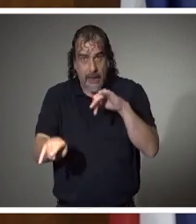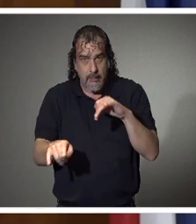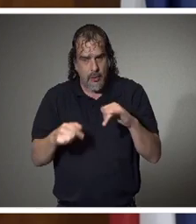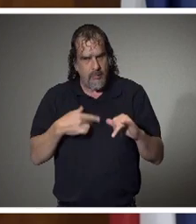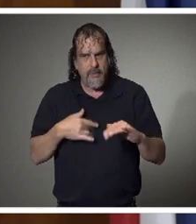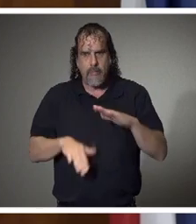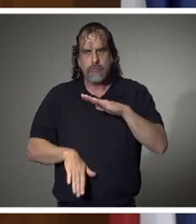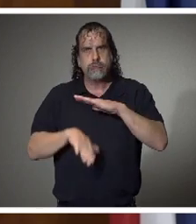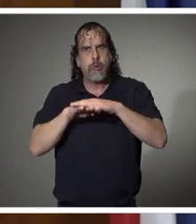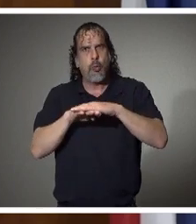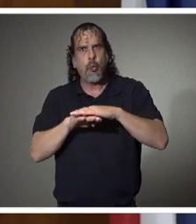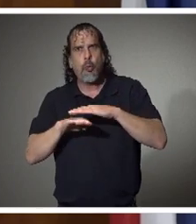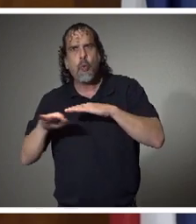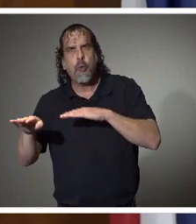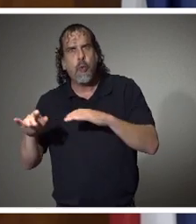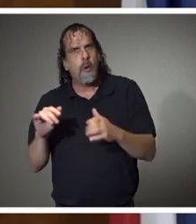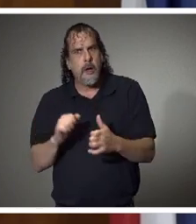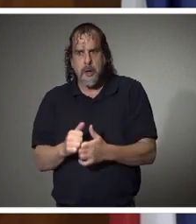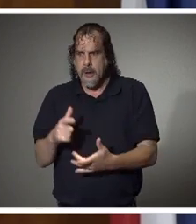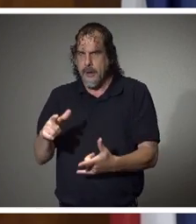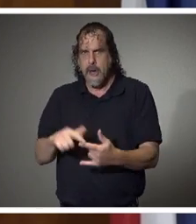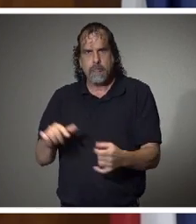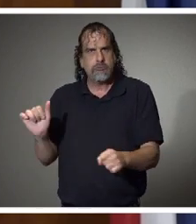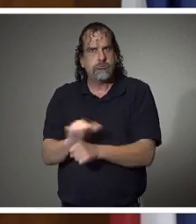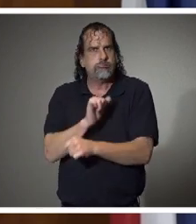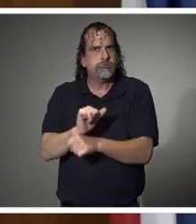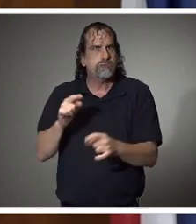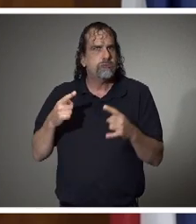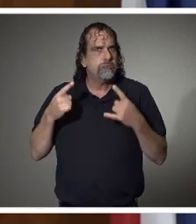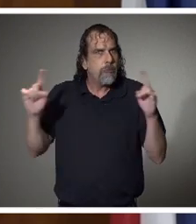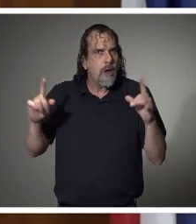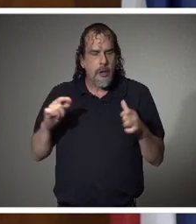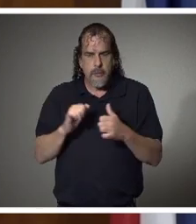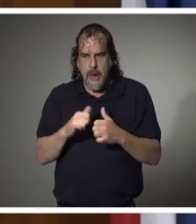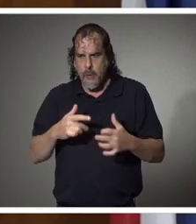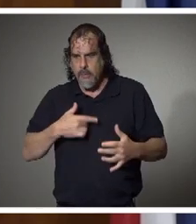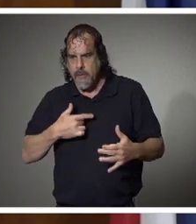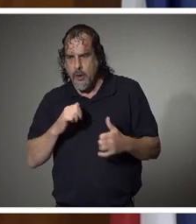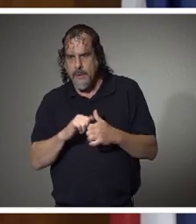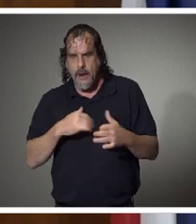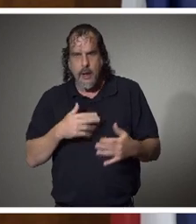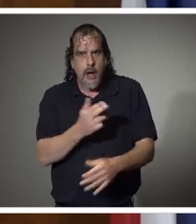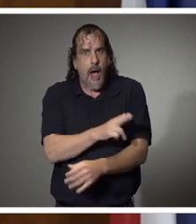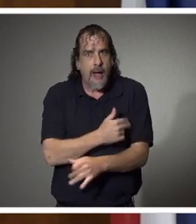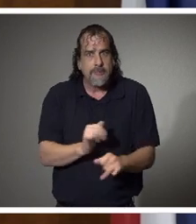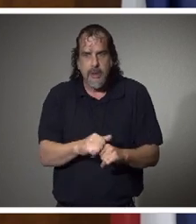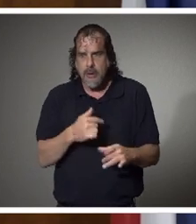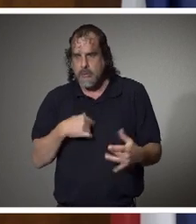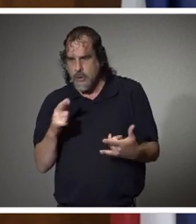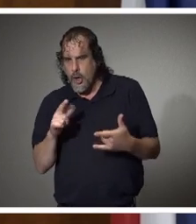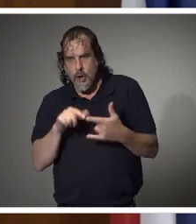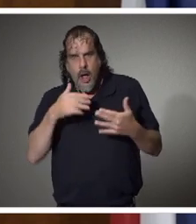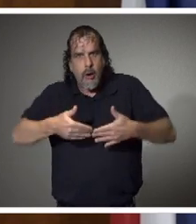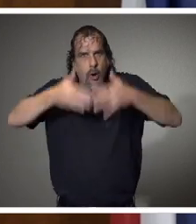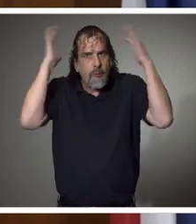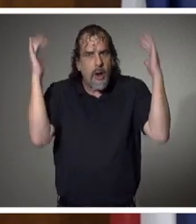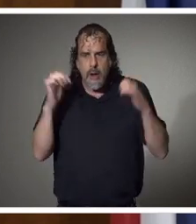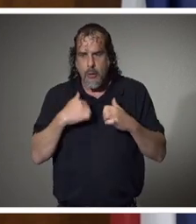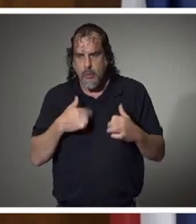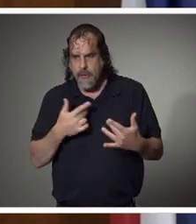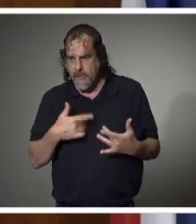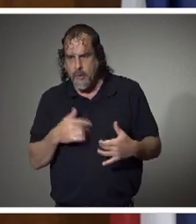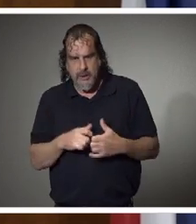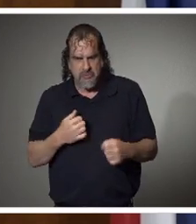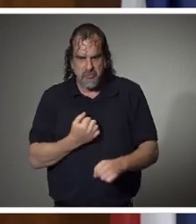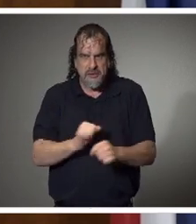done that. It has helped work, helped us get to the point where we are able to safely reopen retail stores. We're